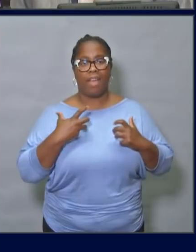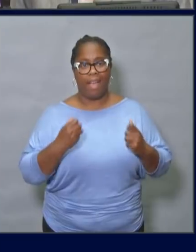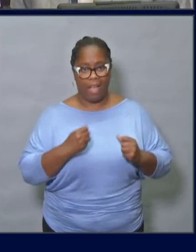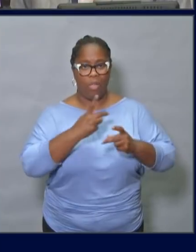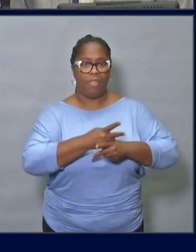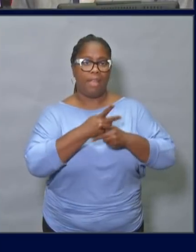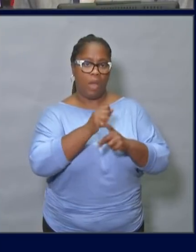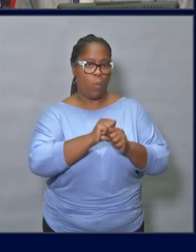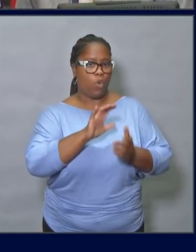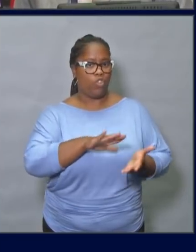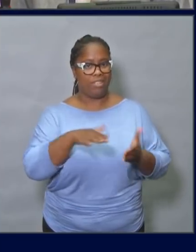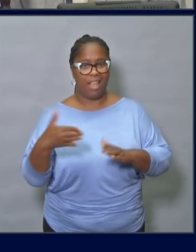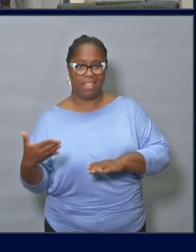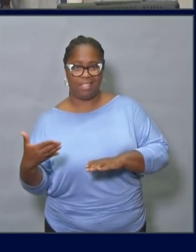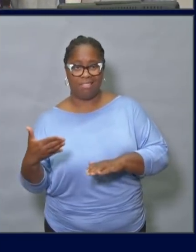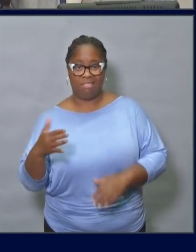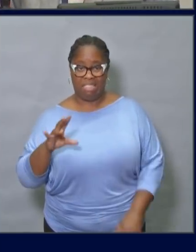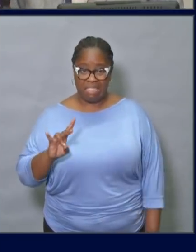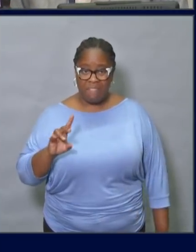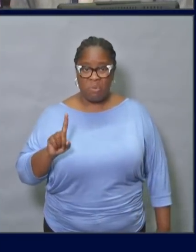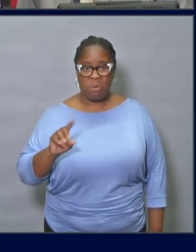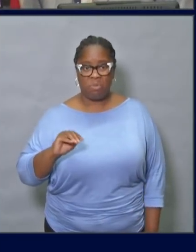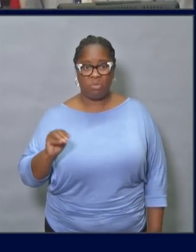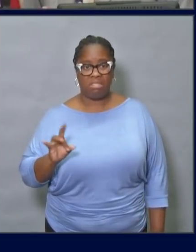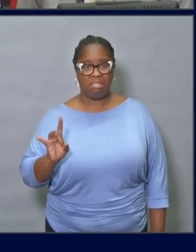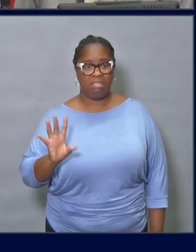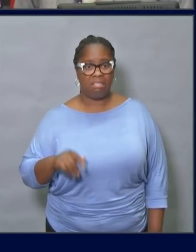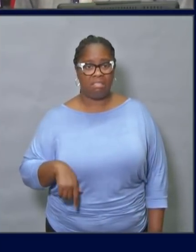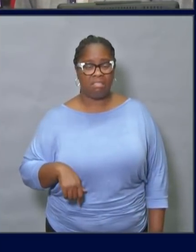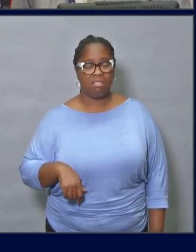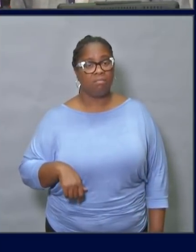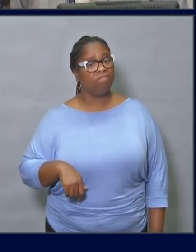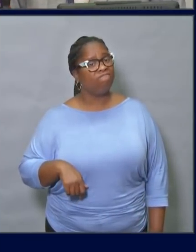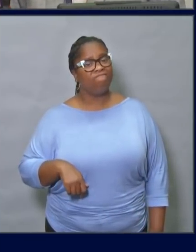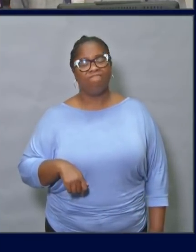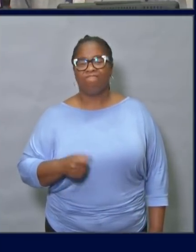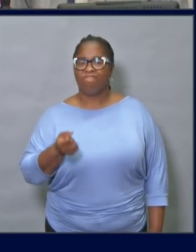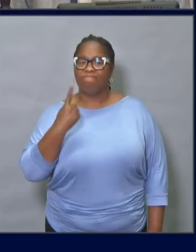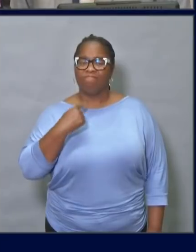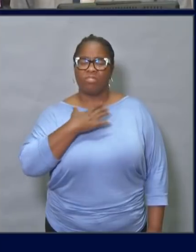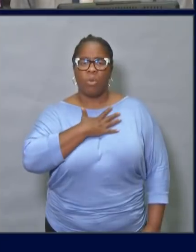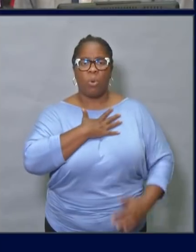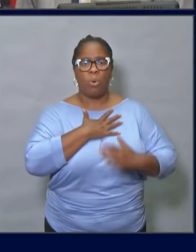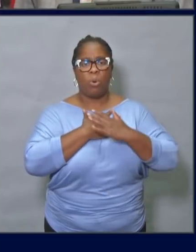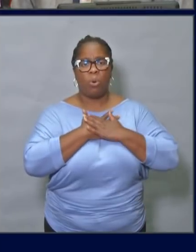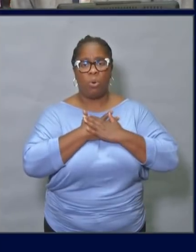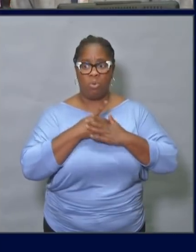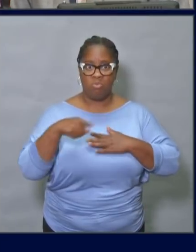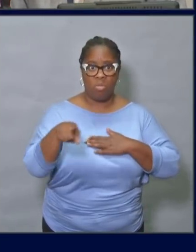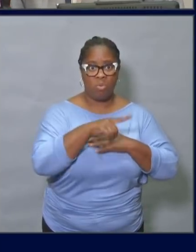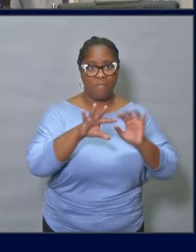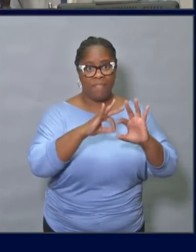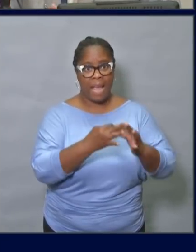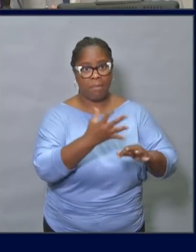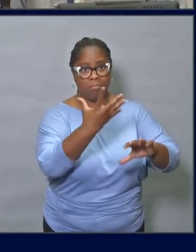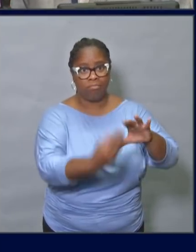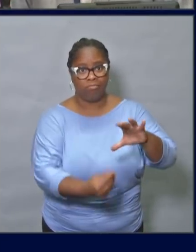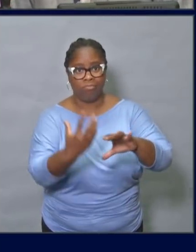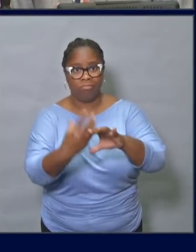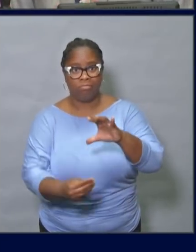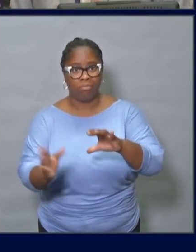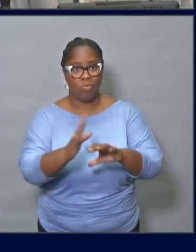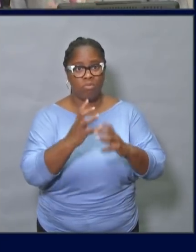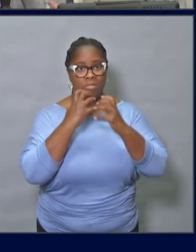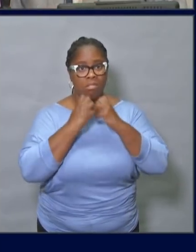as well, and that's at 71%. Please note that our hearts go out to all the families who have lost their loved ones.